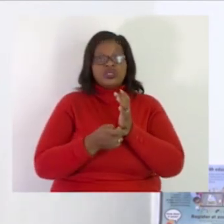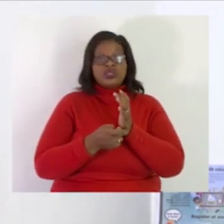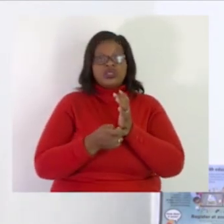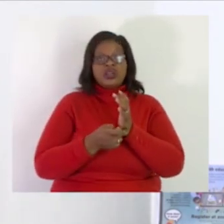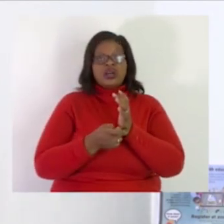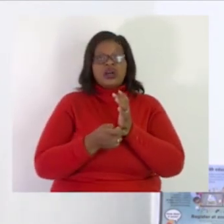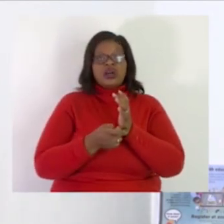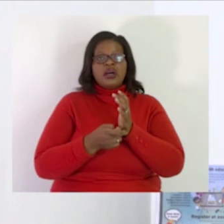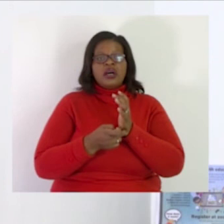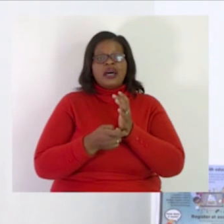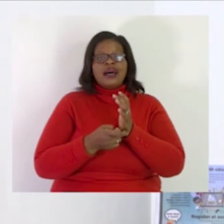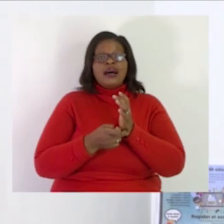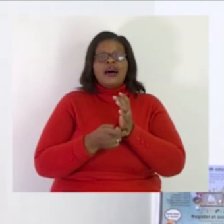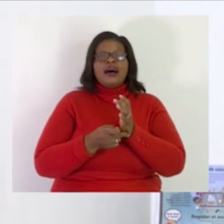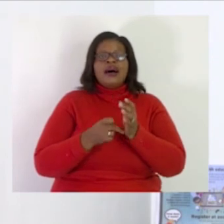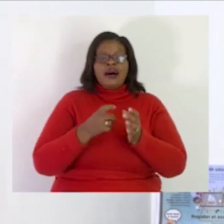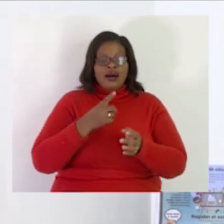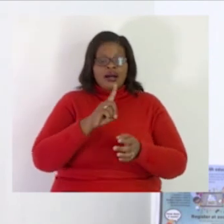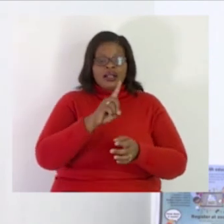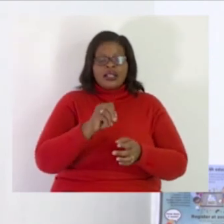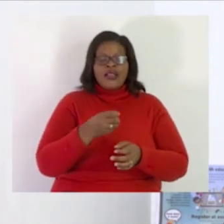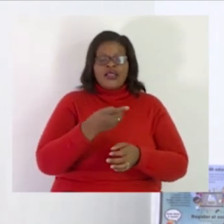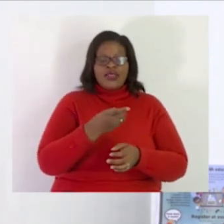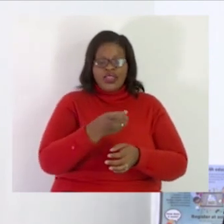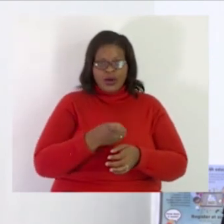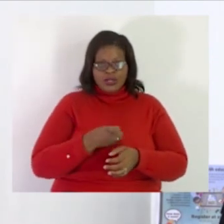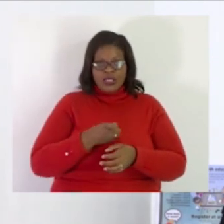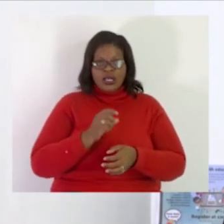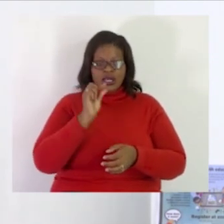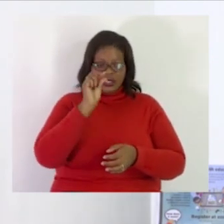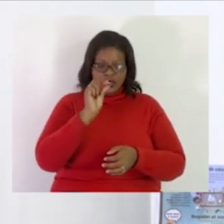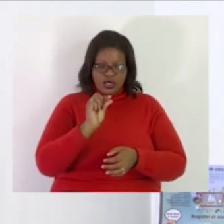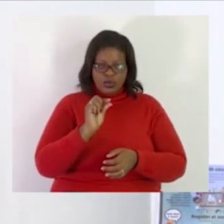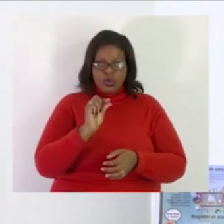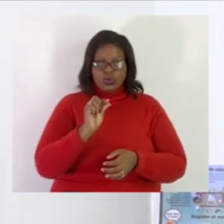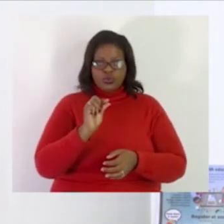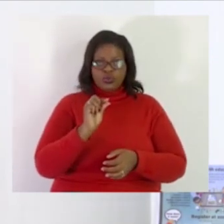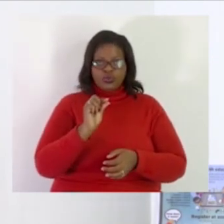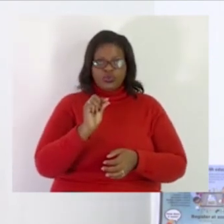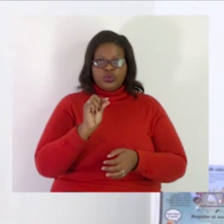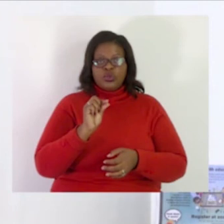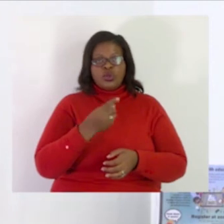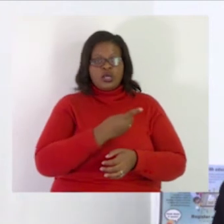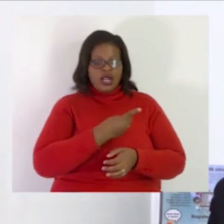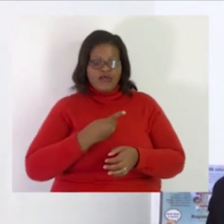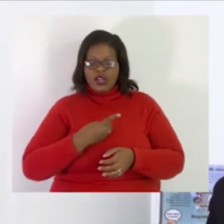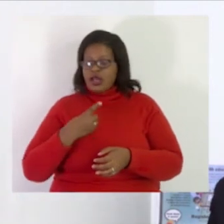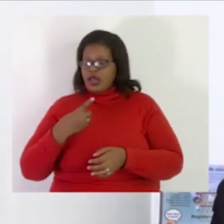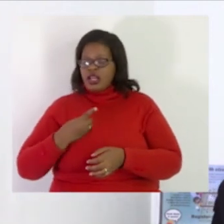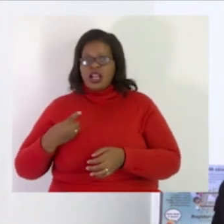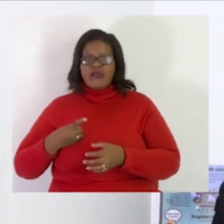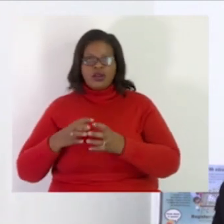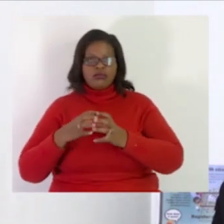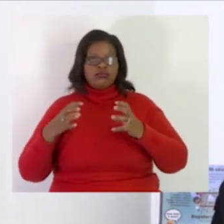that this number, 10,000, is smaller than 11,000 and 11,000. So in